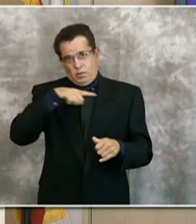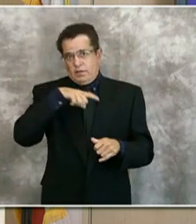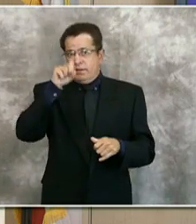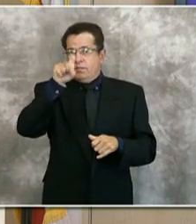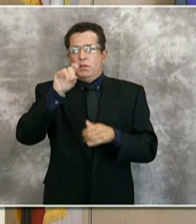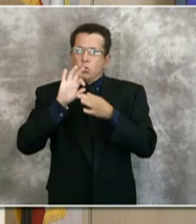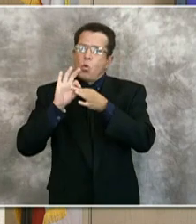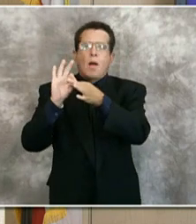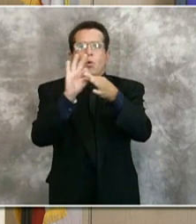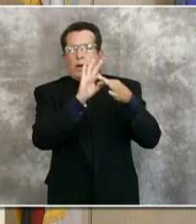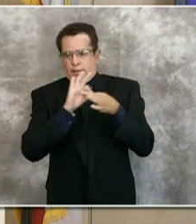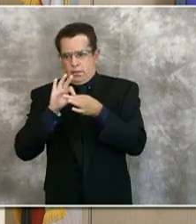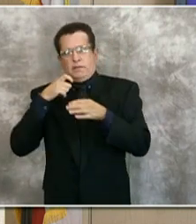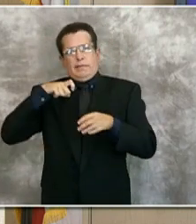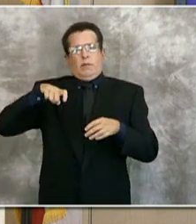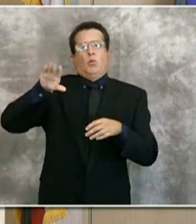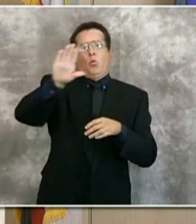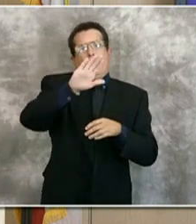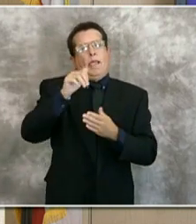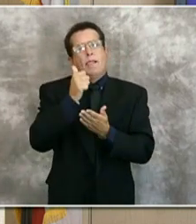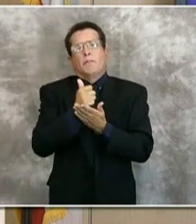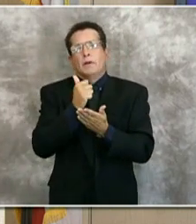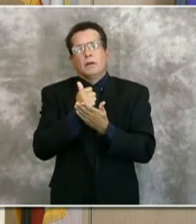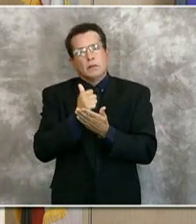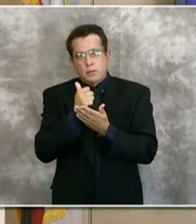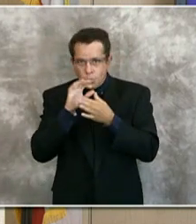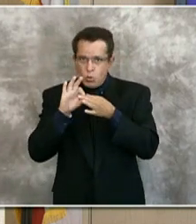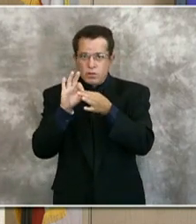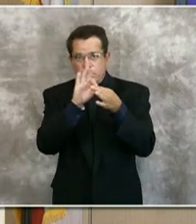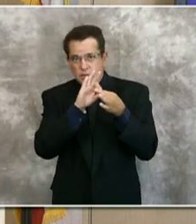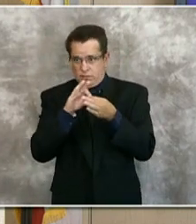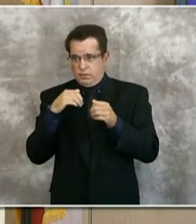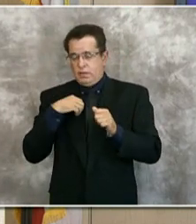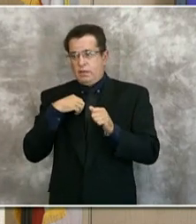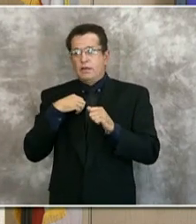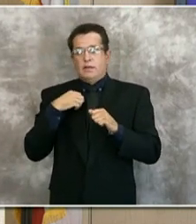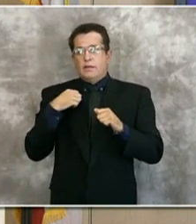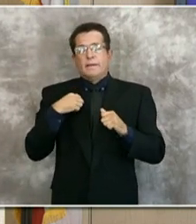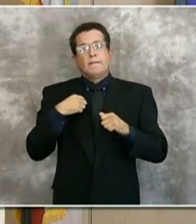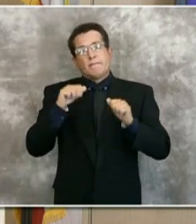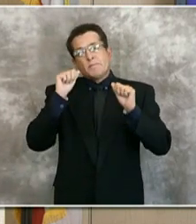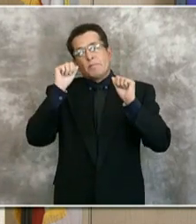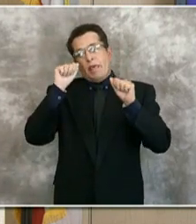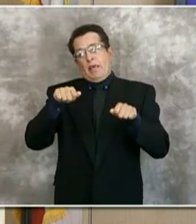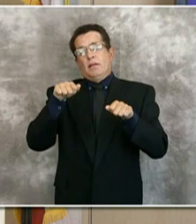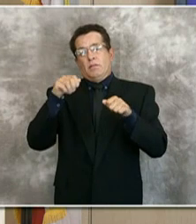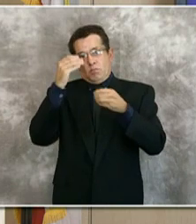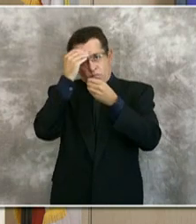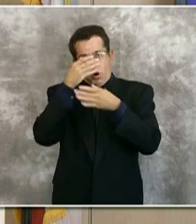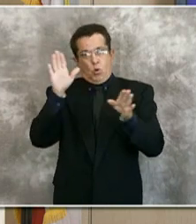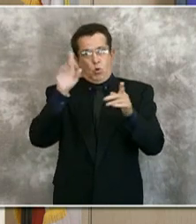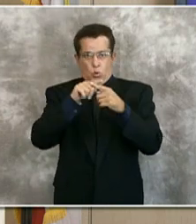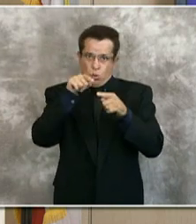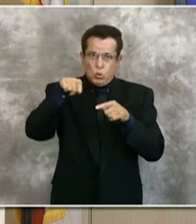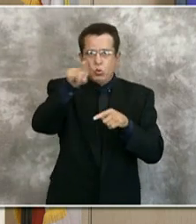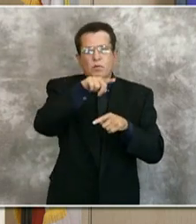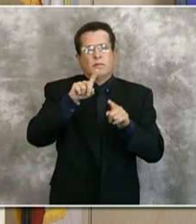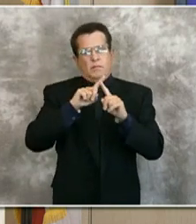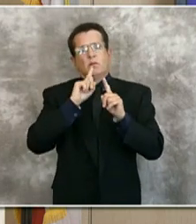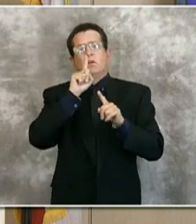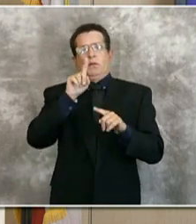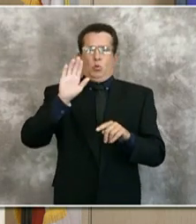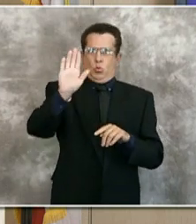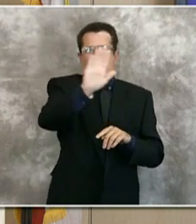start pulling together. Now, I realize we can preach togetherness all day up here, but it takes boots on